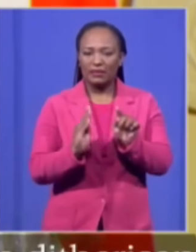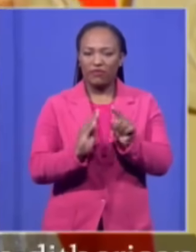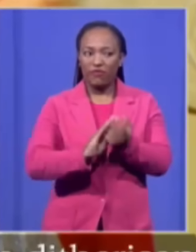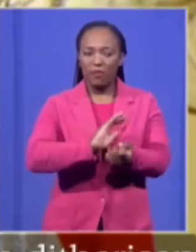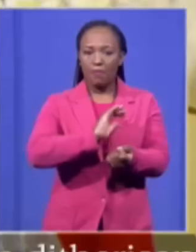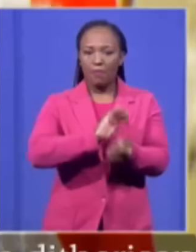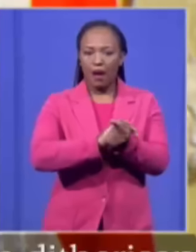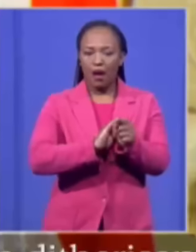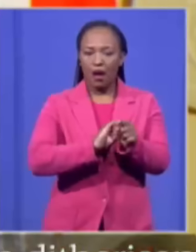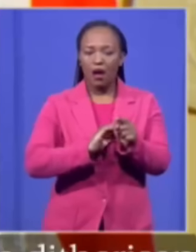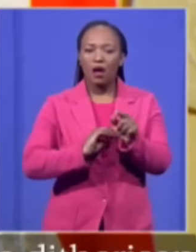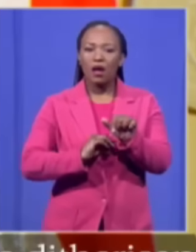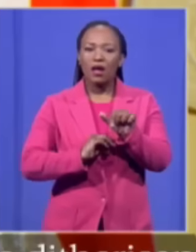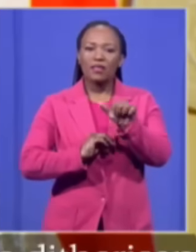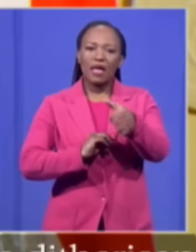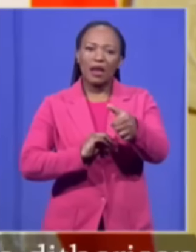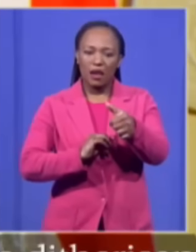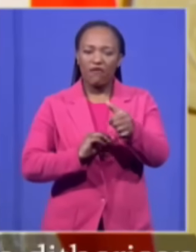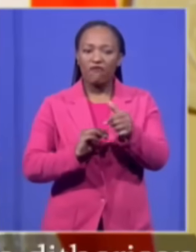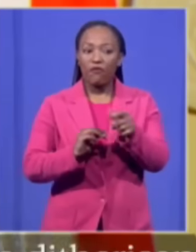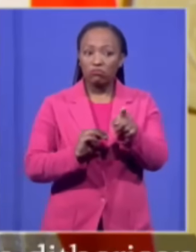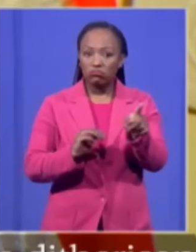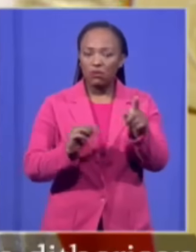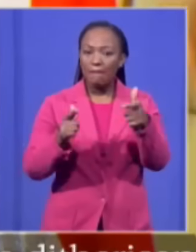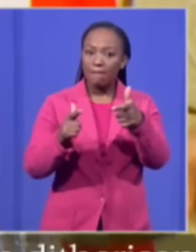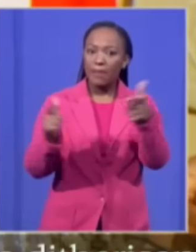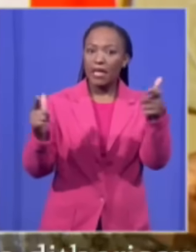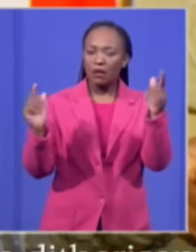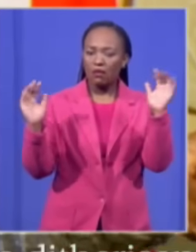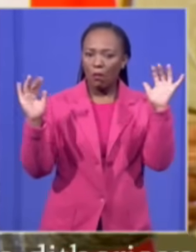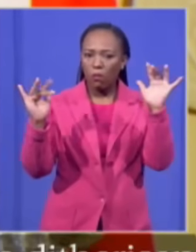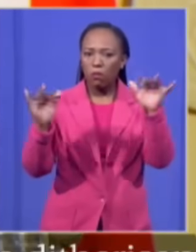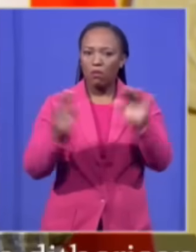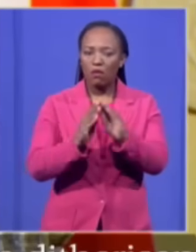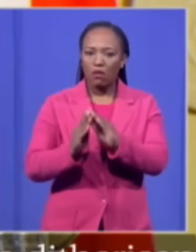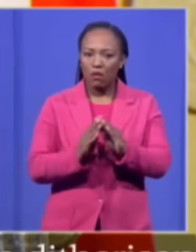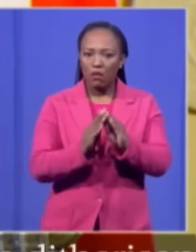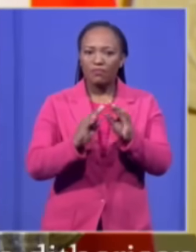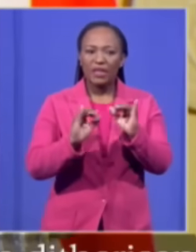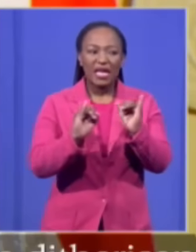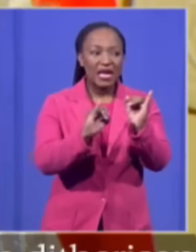place and commence the dialogue process. Invitations had gone out.